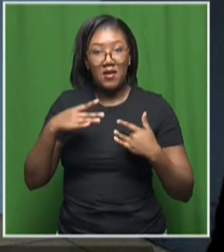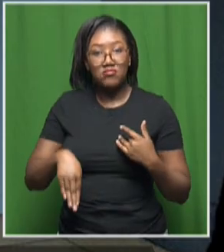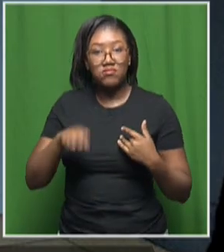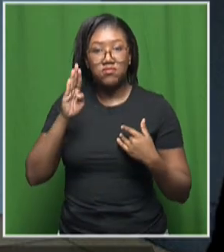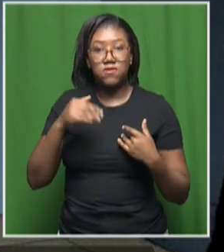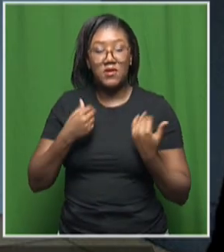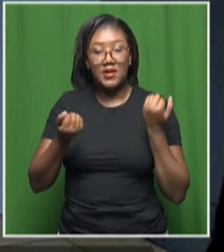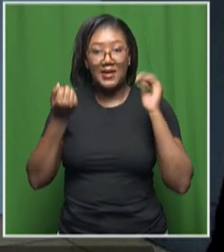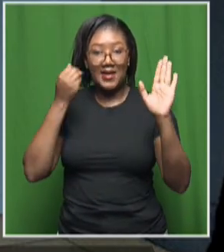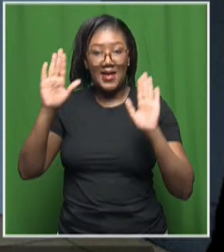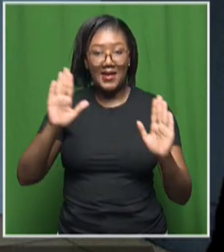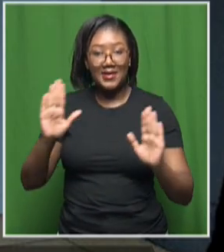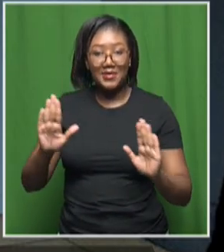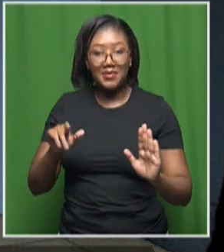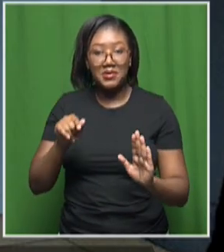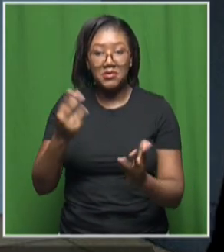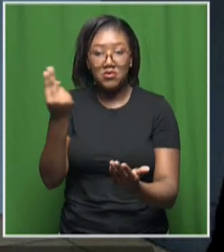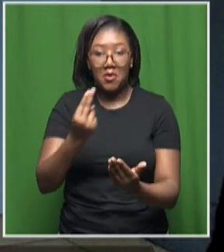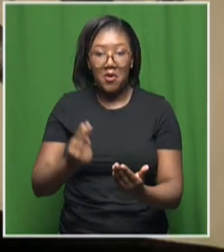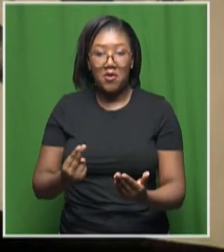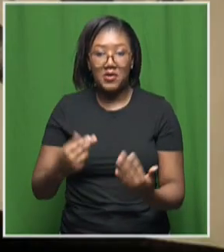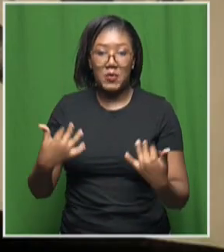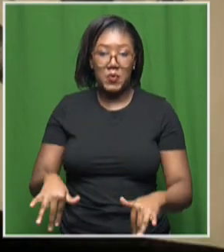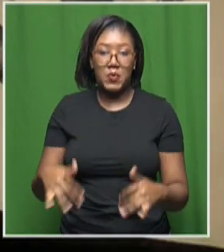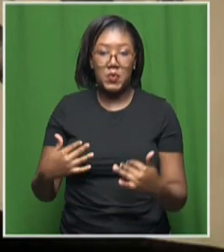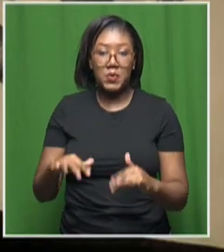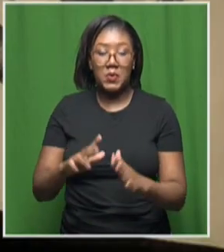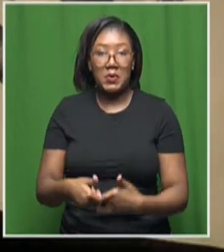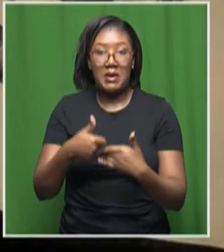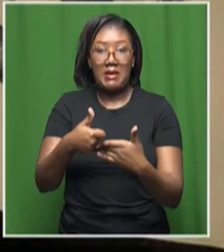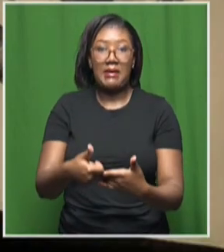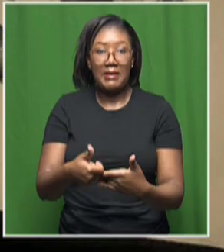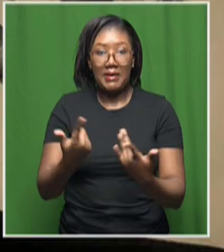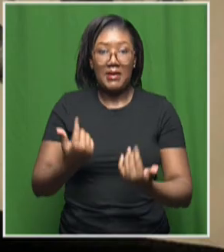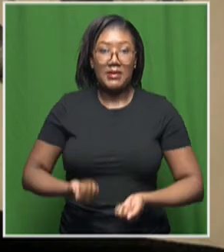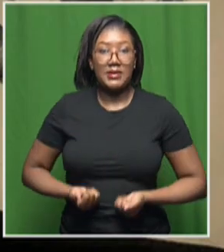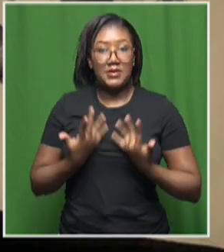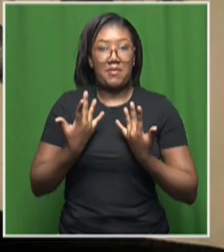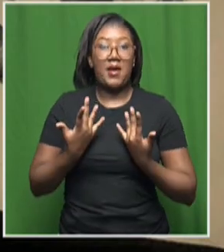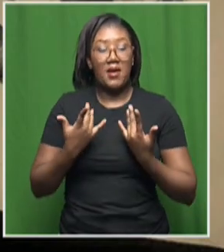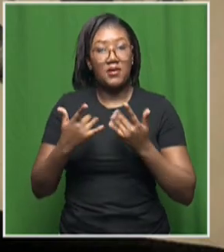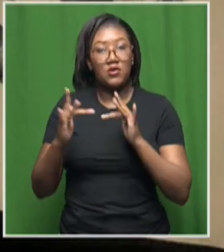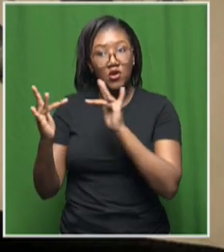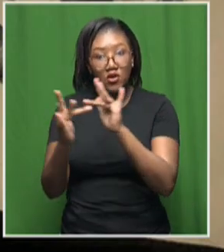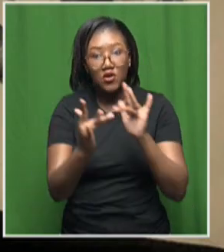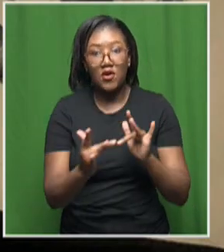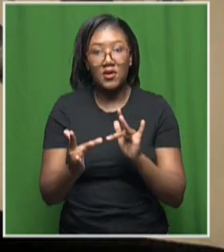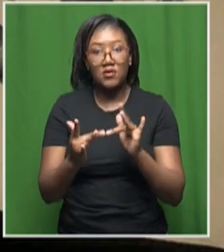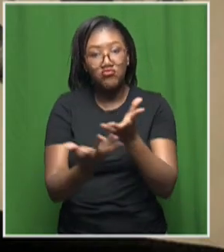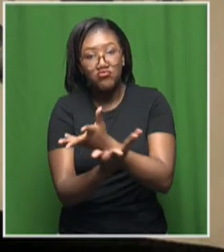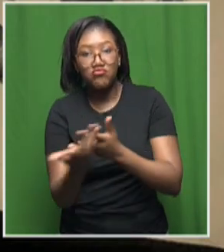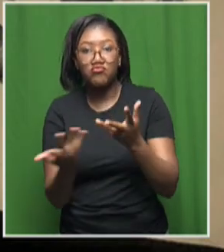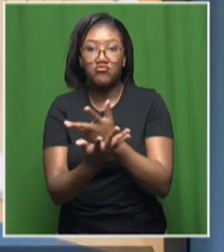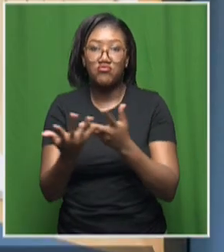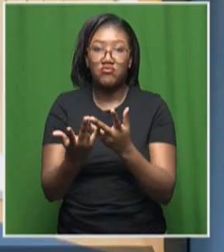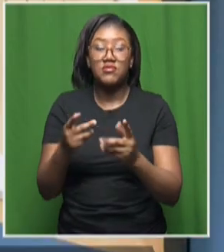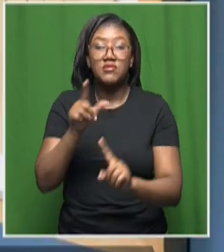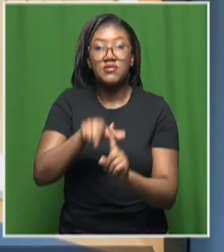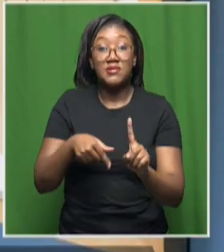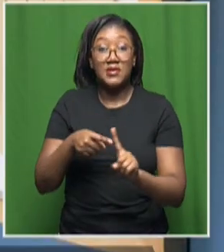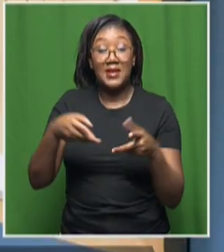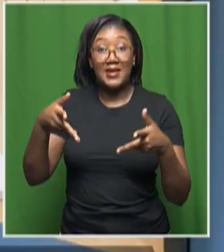so this exhibition really also serves as a testament to the power of art to inspire, to provoke, connect people as well. And he joins us here in